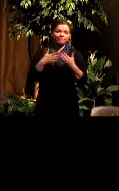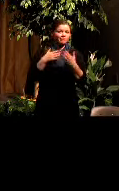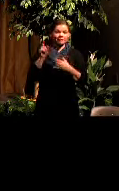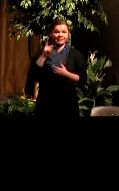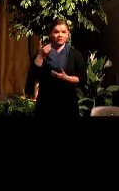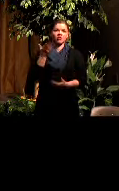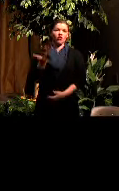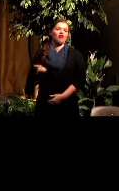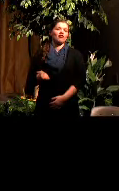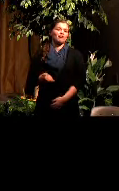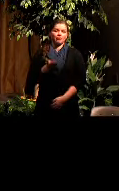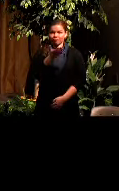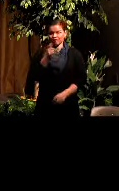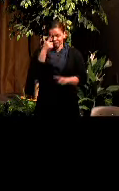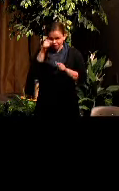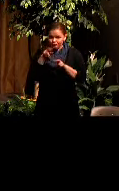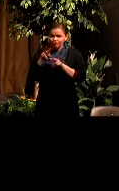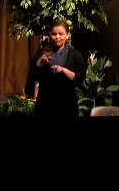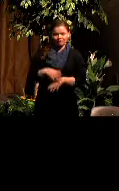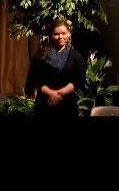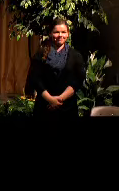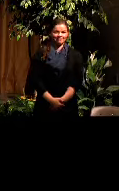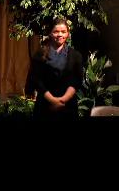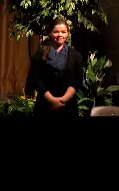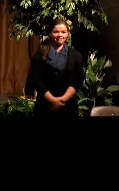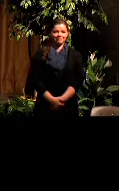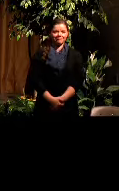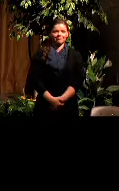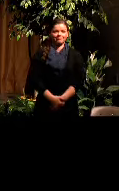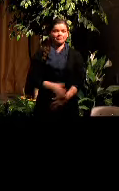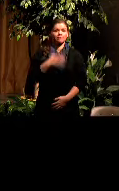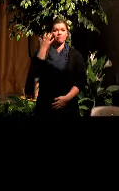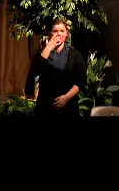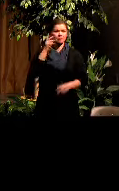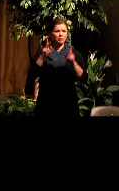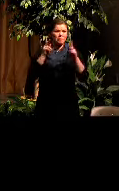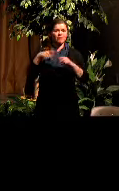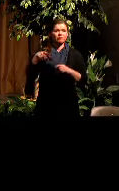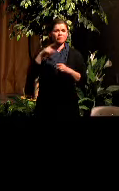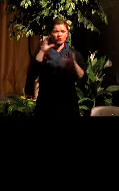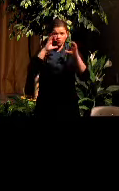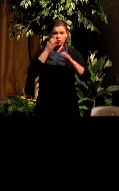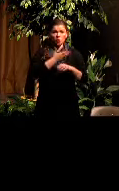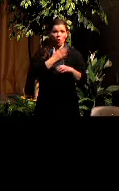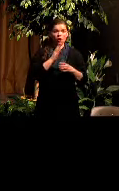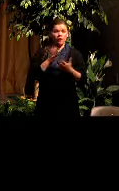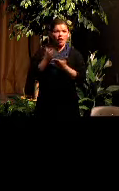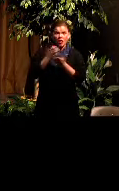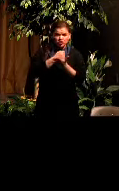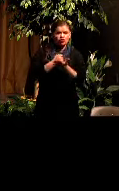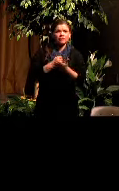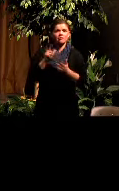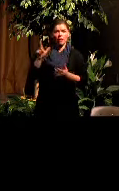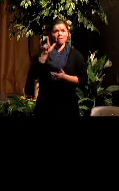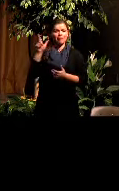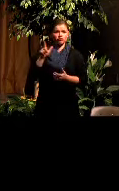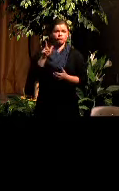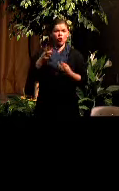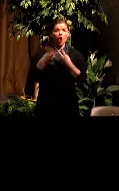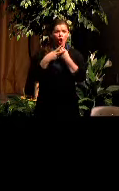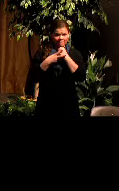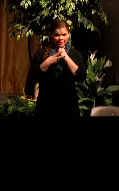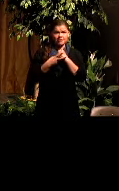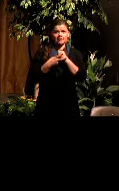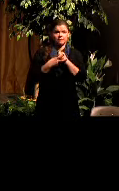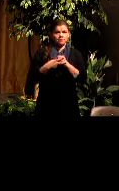people around the world can now easily search our vast collections, libraries, and archives. You can learn how we preserve